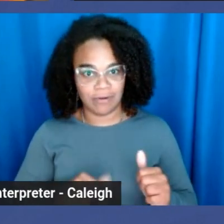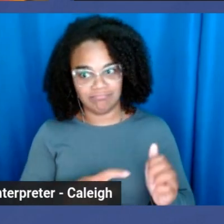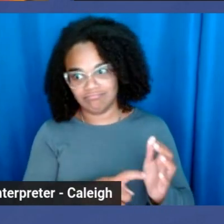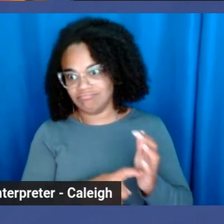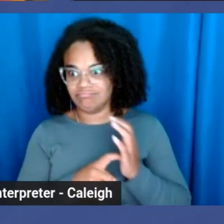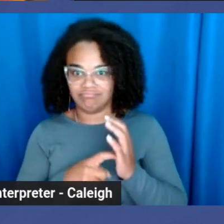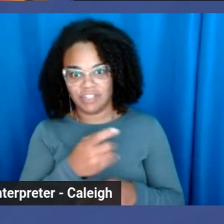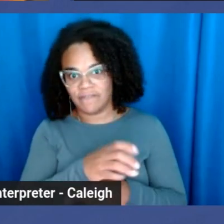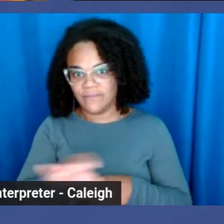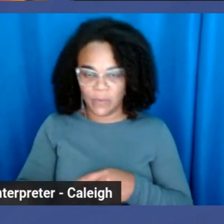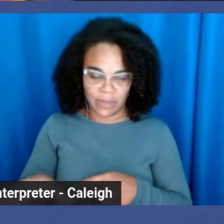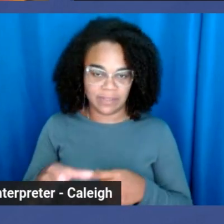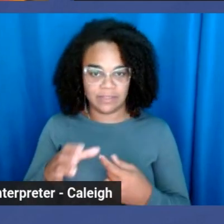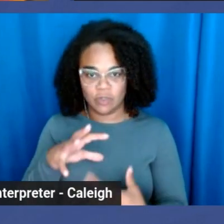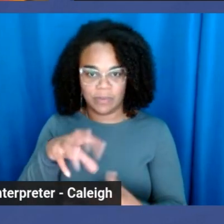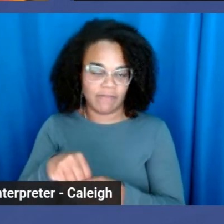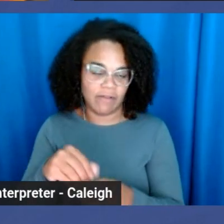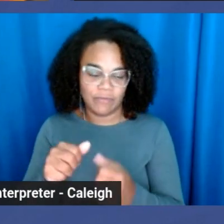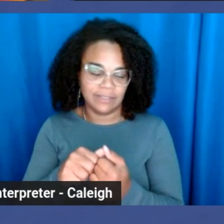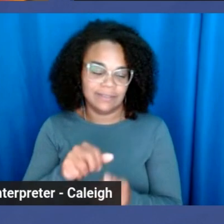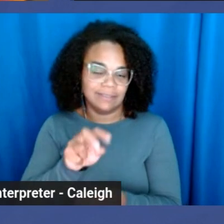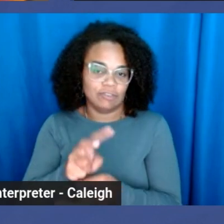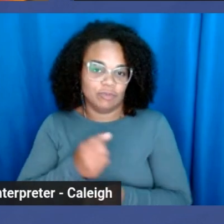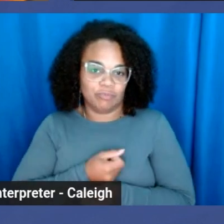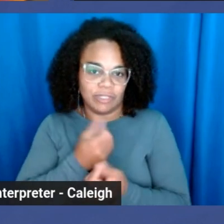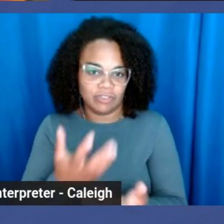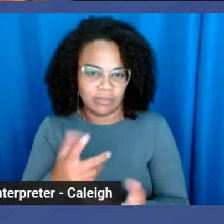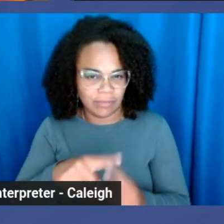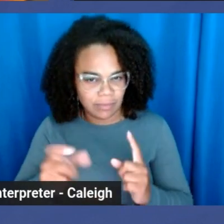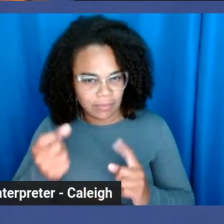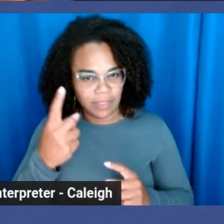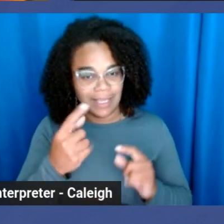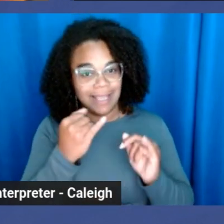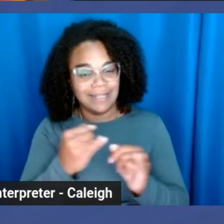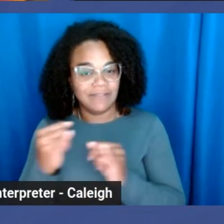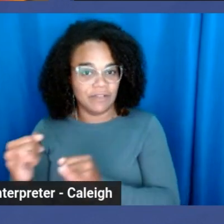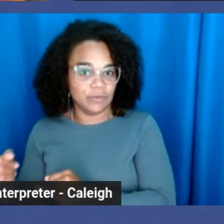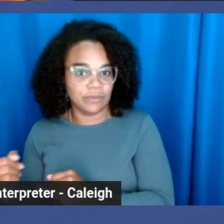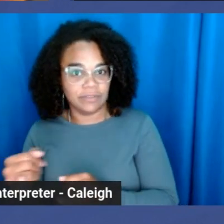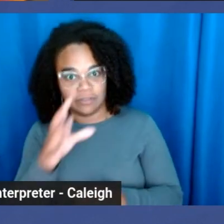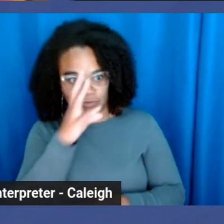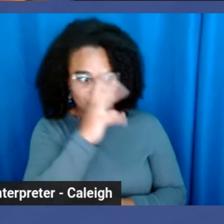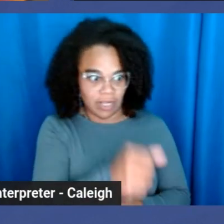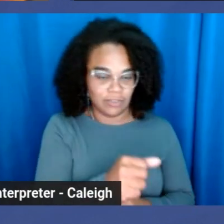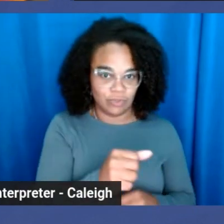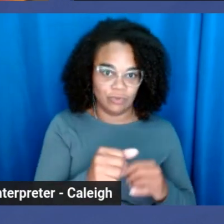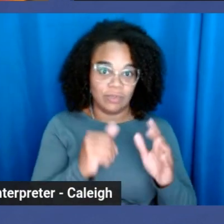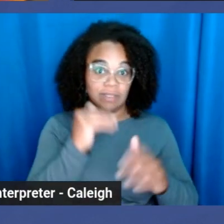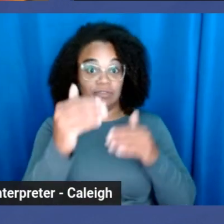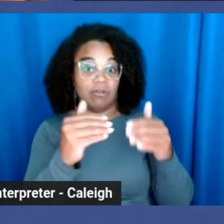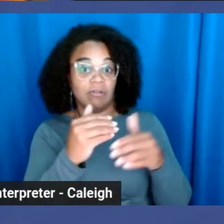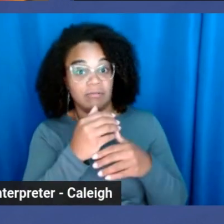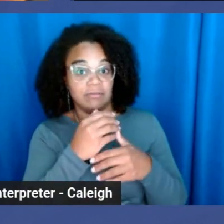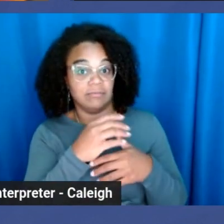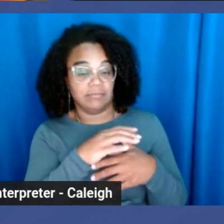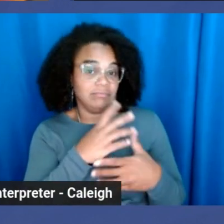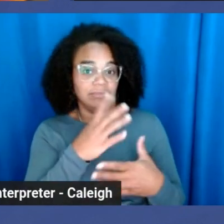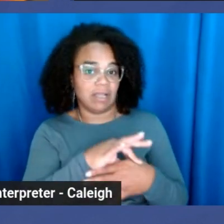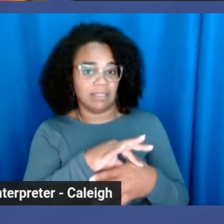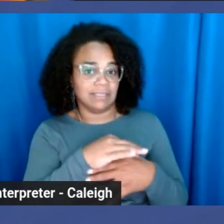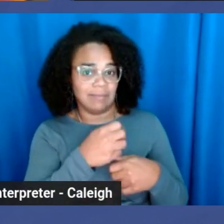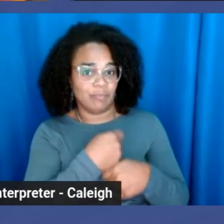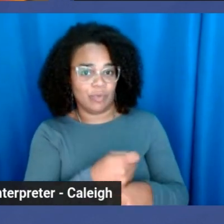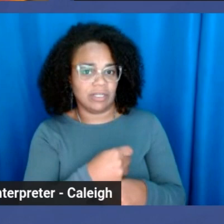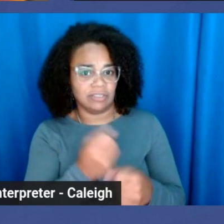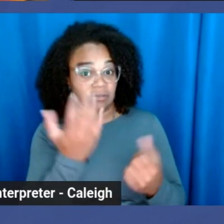in sexual expression. Individuals are drawn to adult content production for a wide variety of reasons, including